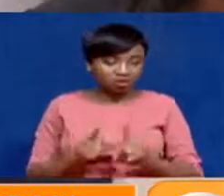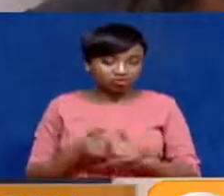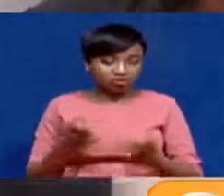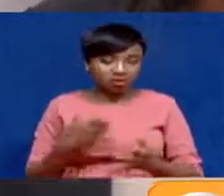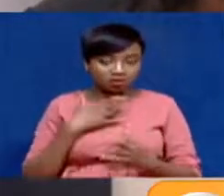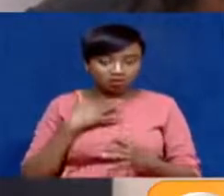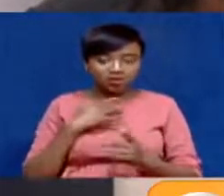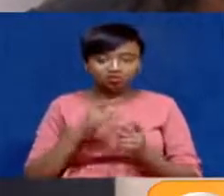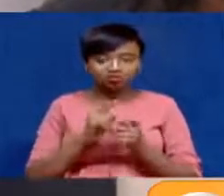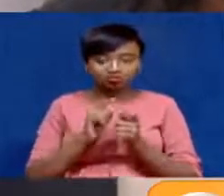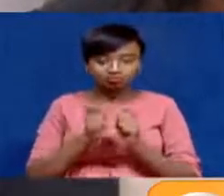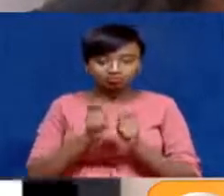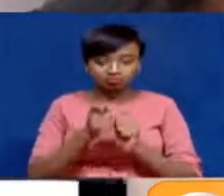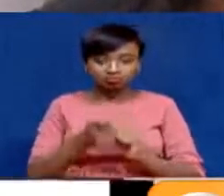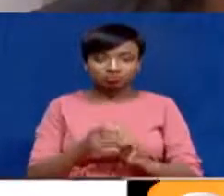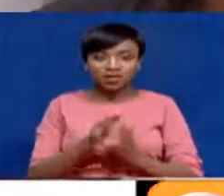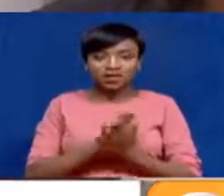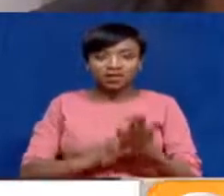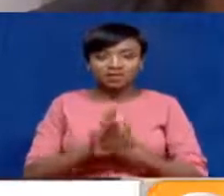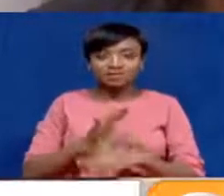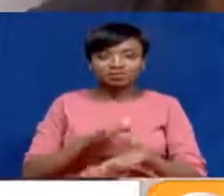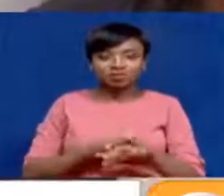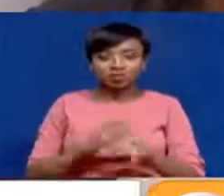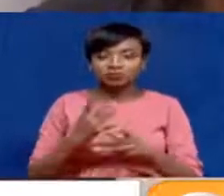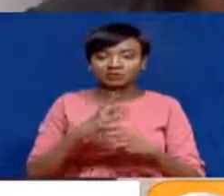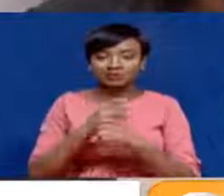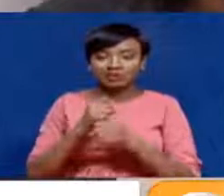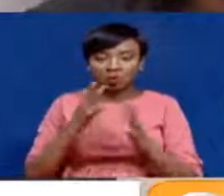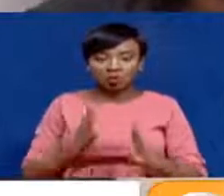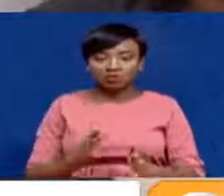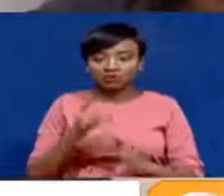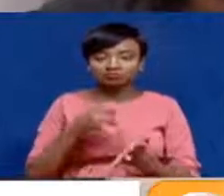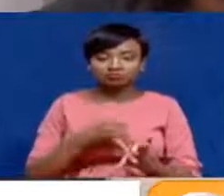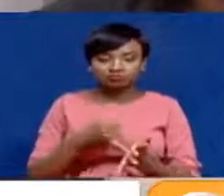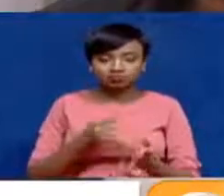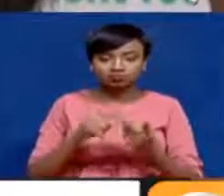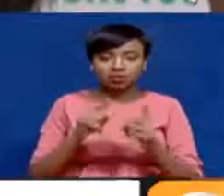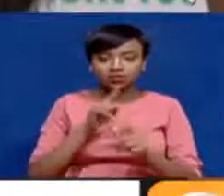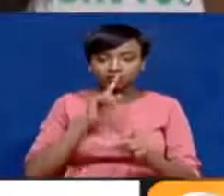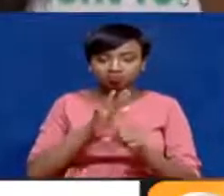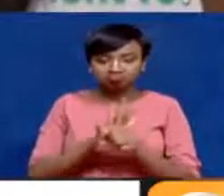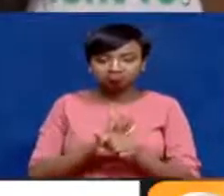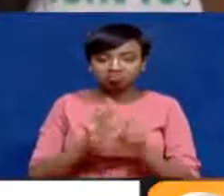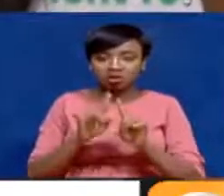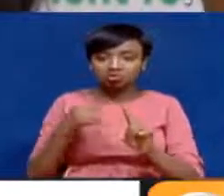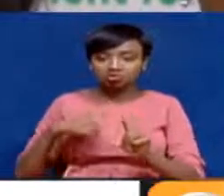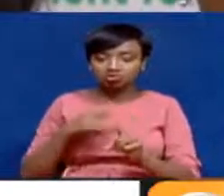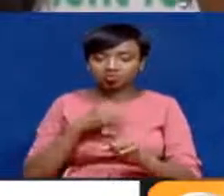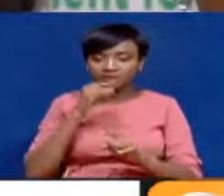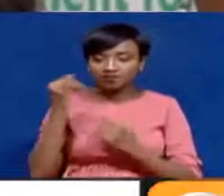significantly re-strategize based on stakeholder involvement and stakeholder commitment. We've